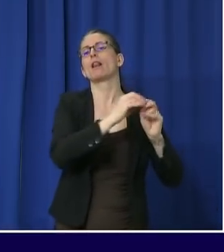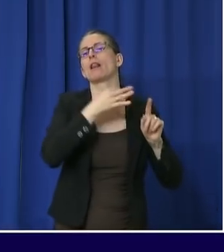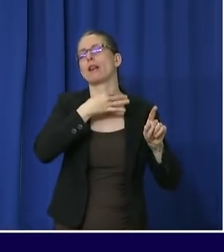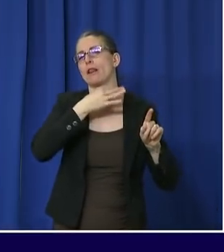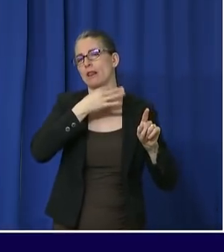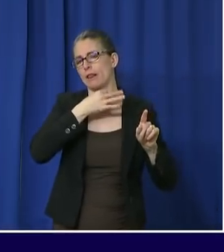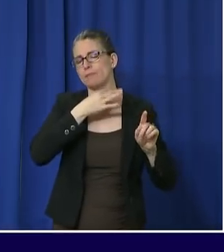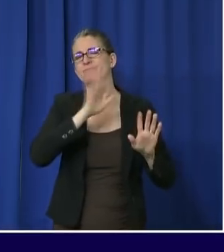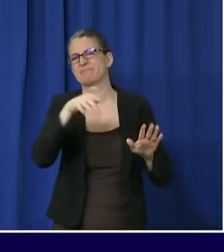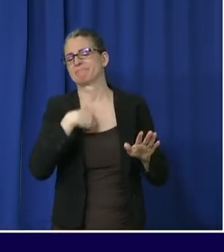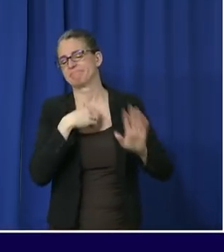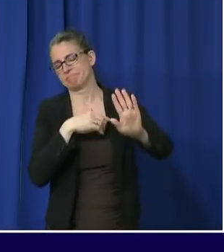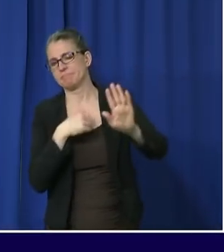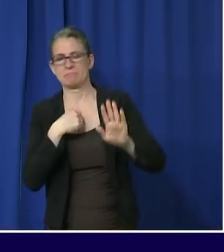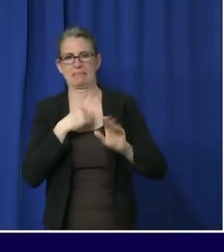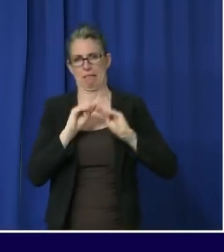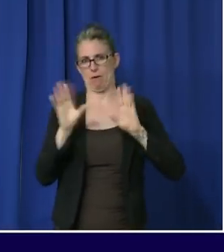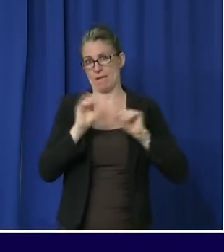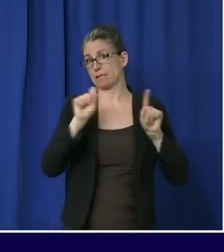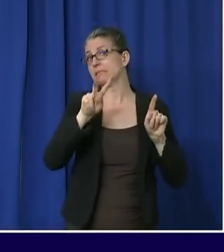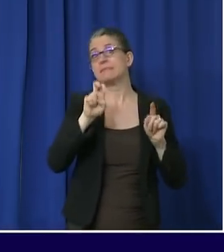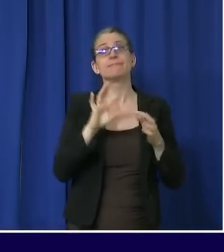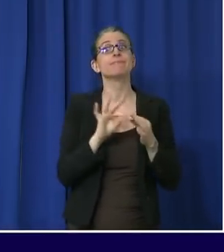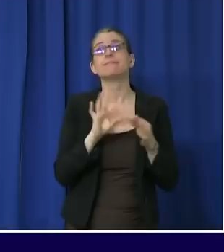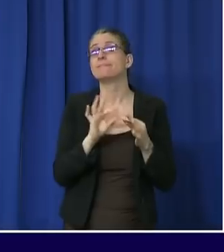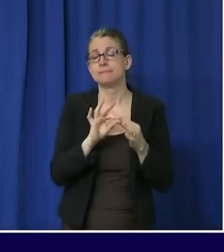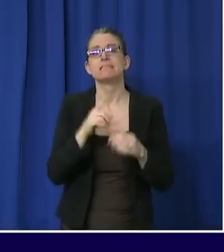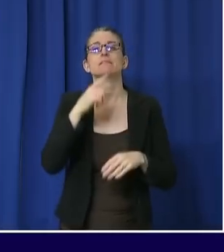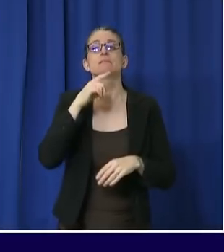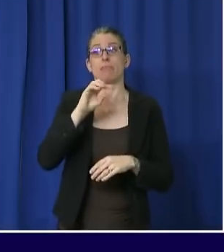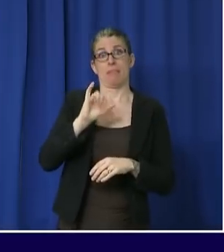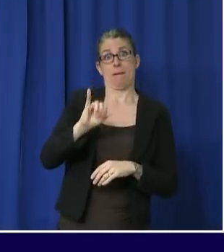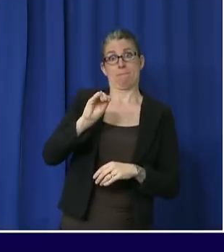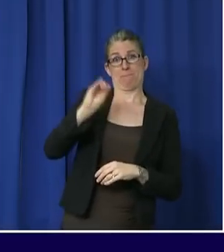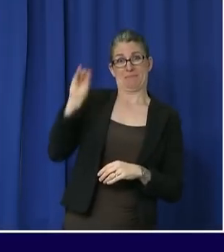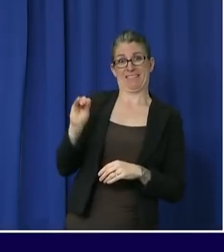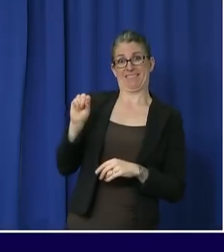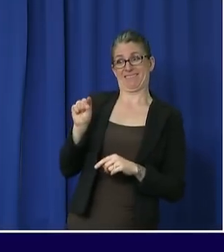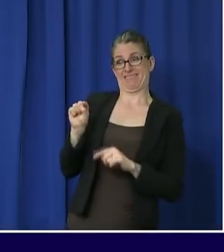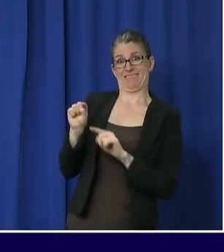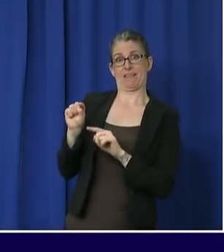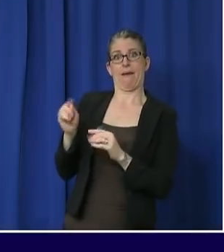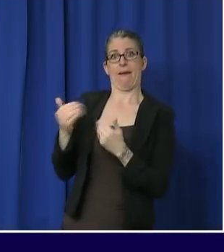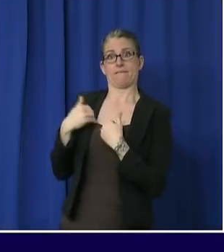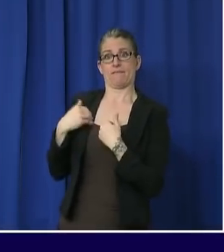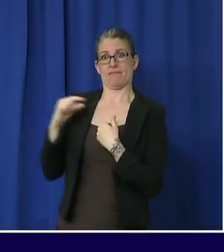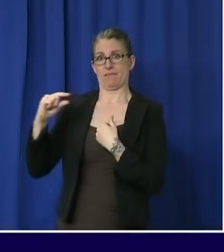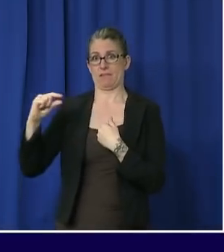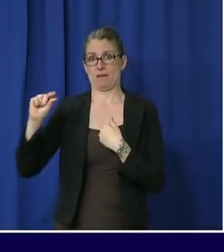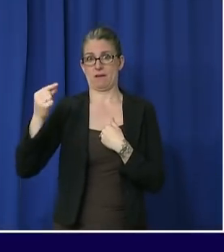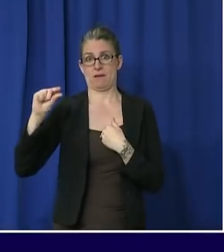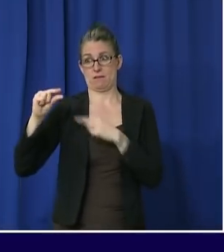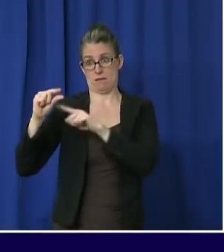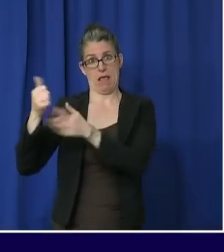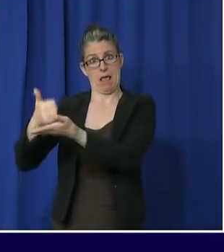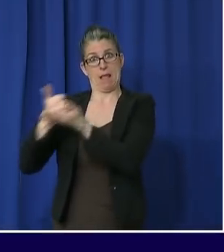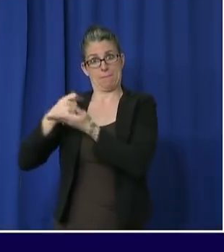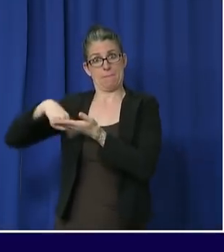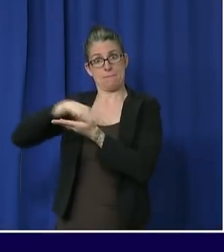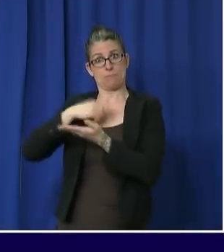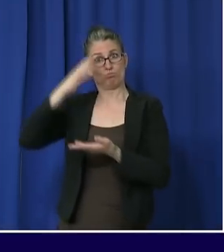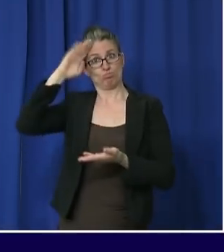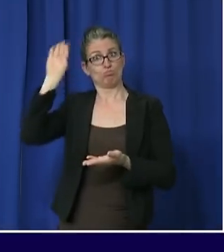what is the enduring value of looking at the positivity rate, which is to say the percentage of all tests that are done that come back